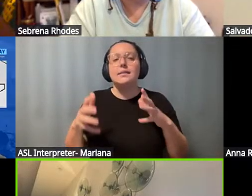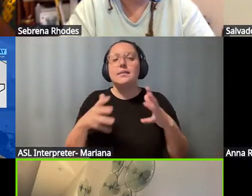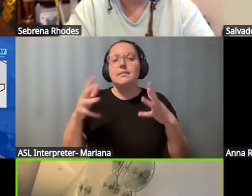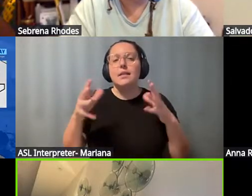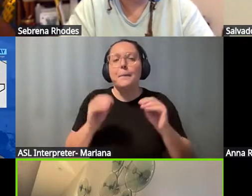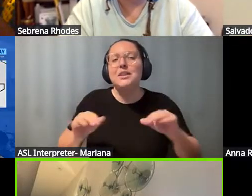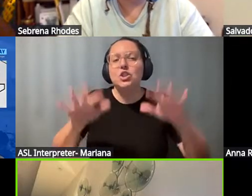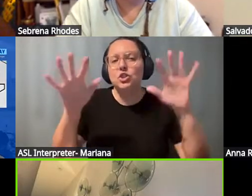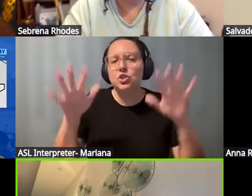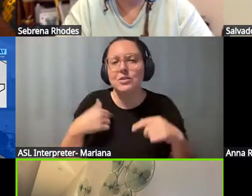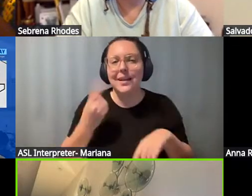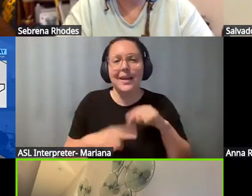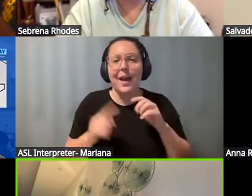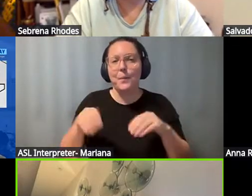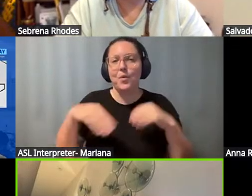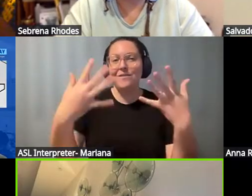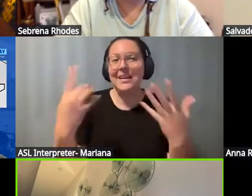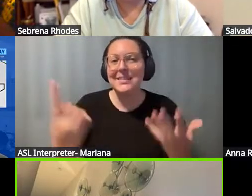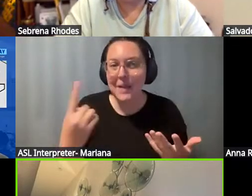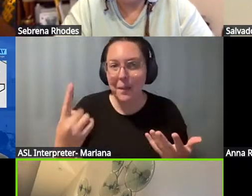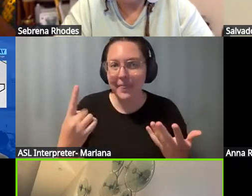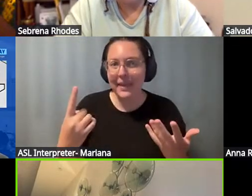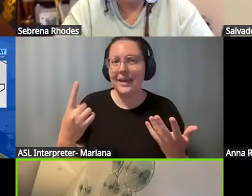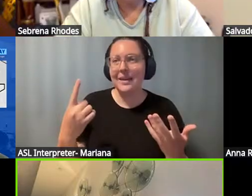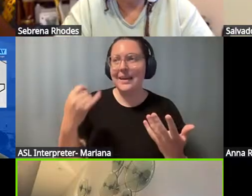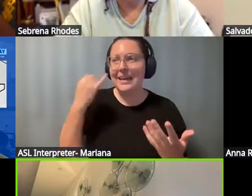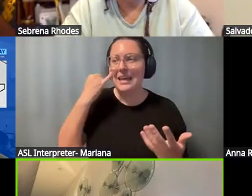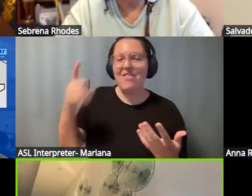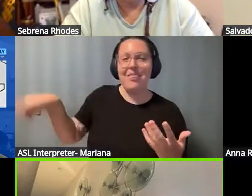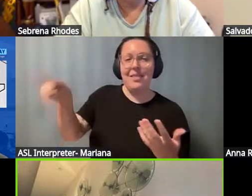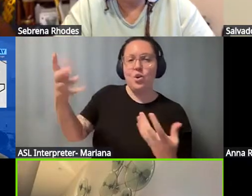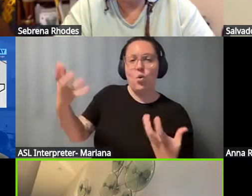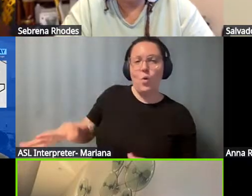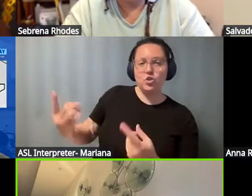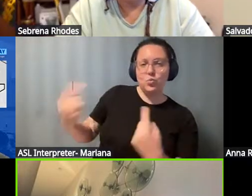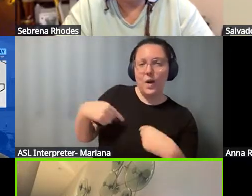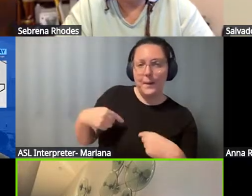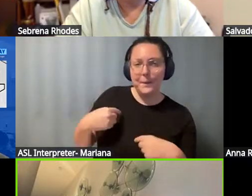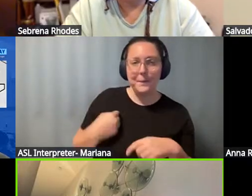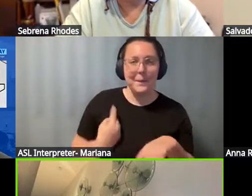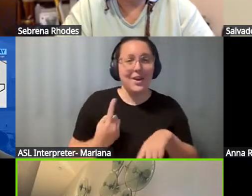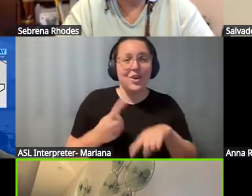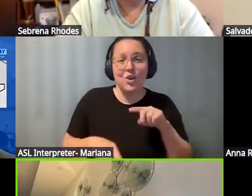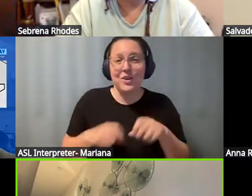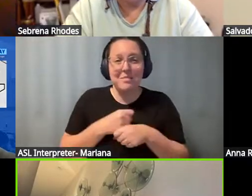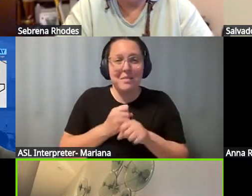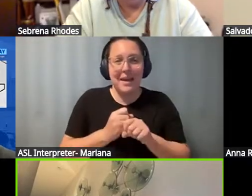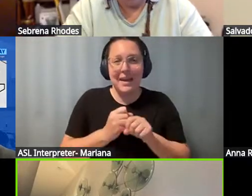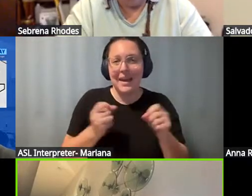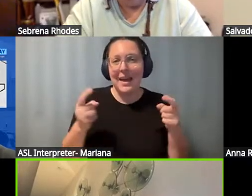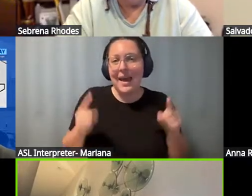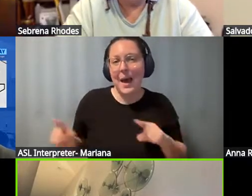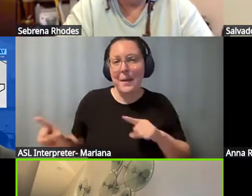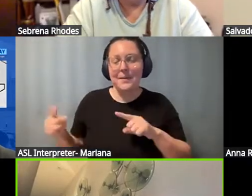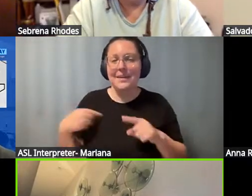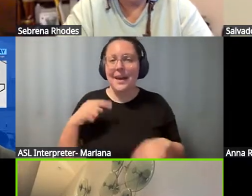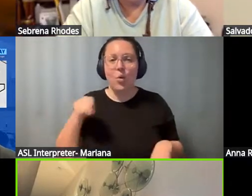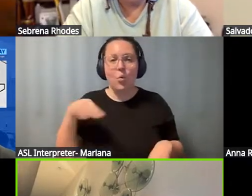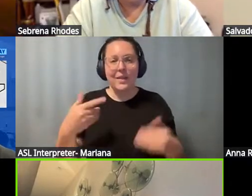that doesn't as well want to come. And so I could not make it happen. I only had so much time to make a